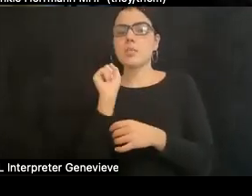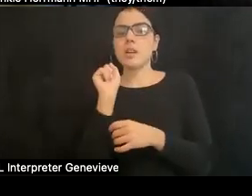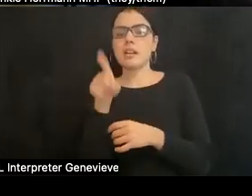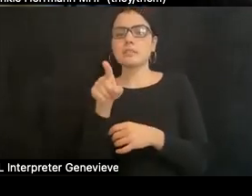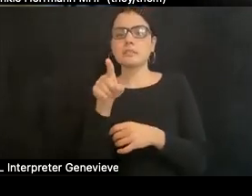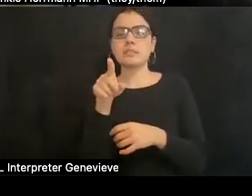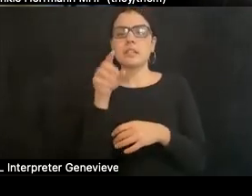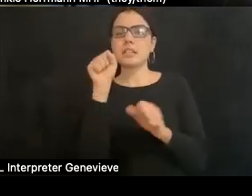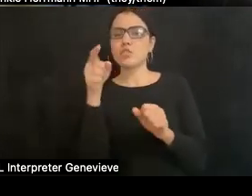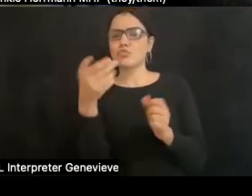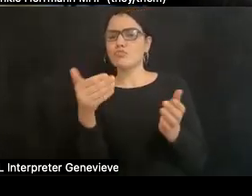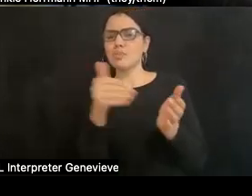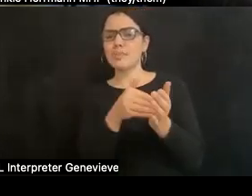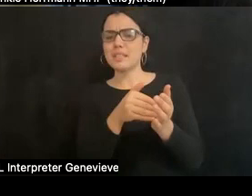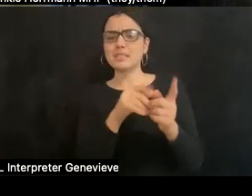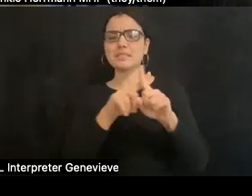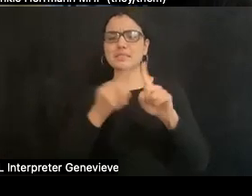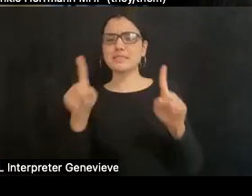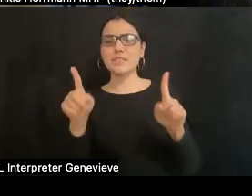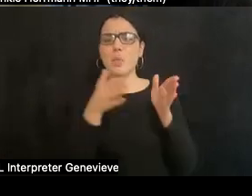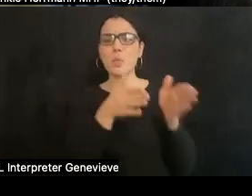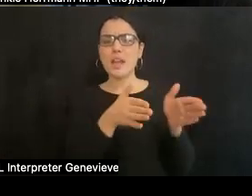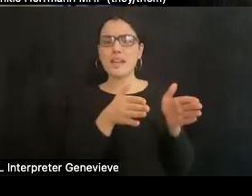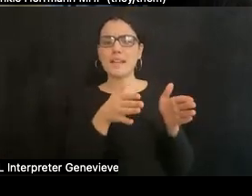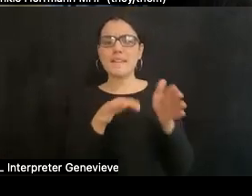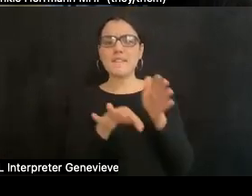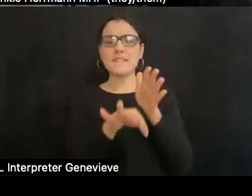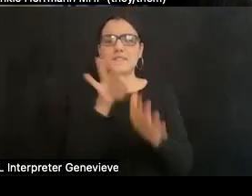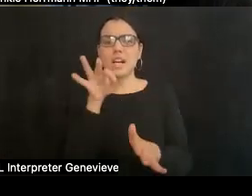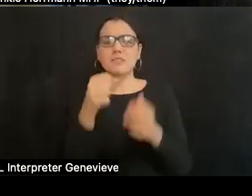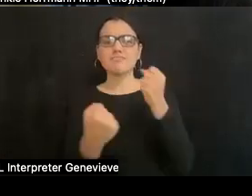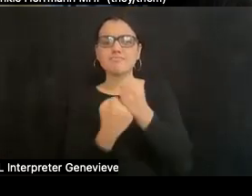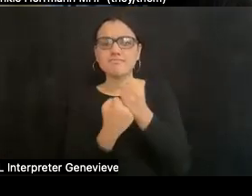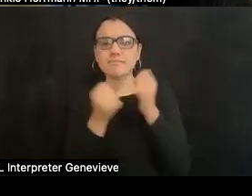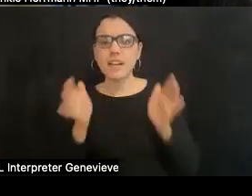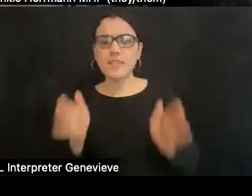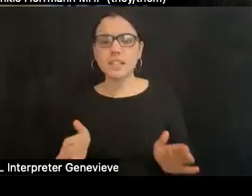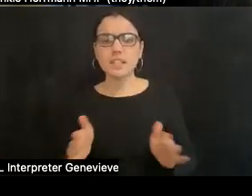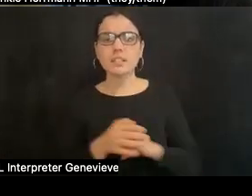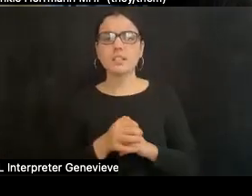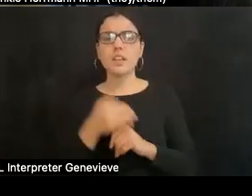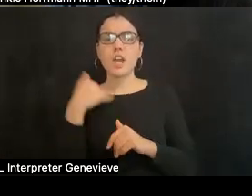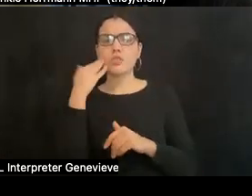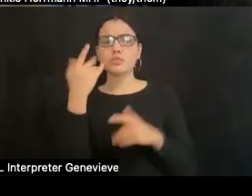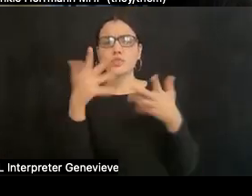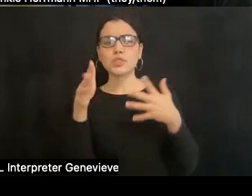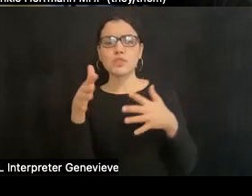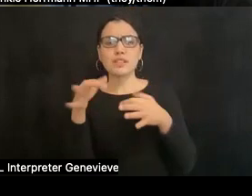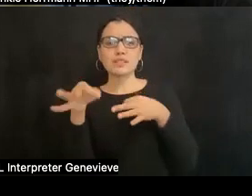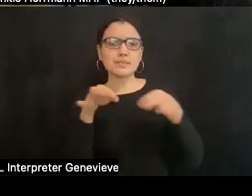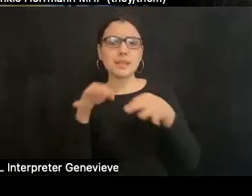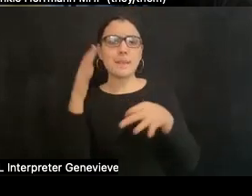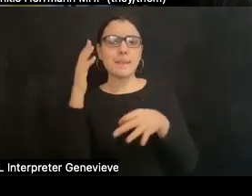you repeat the different avenues for finding an advocate? I know you shared the HARP, the Mental Health